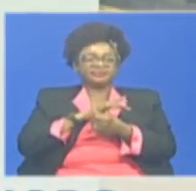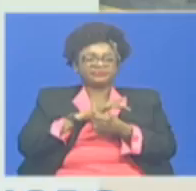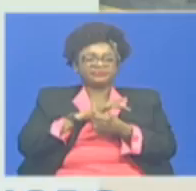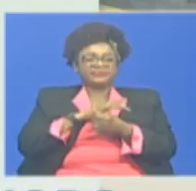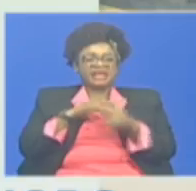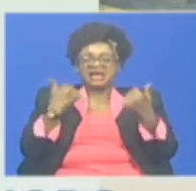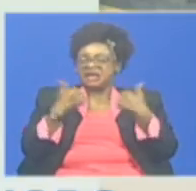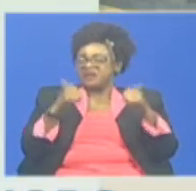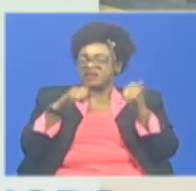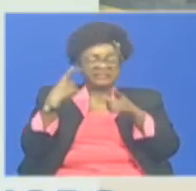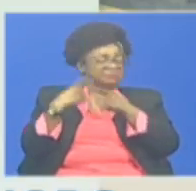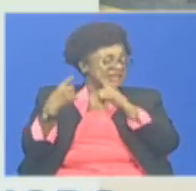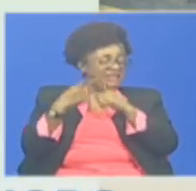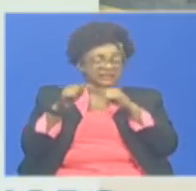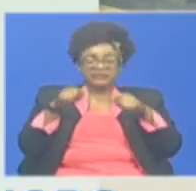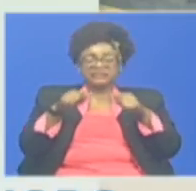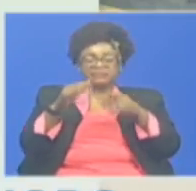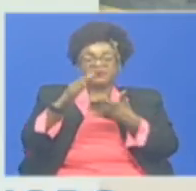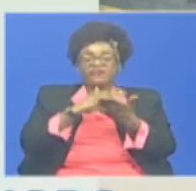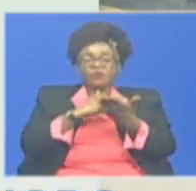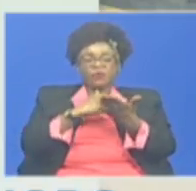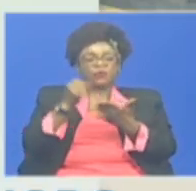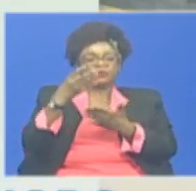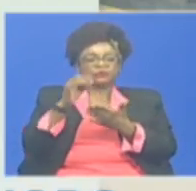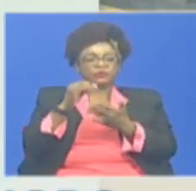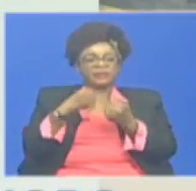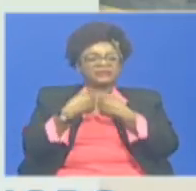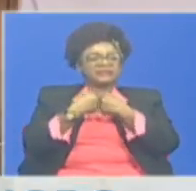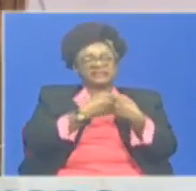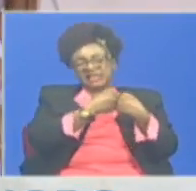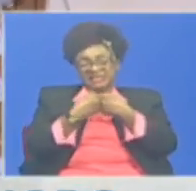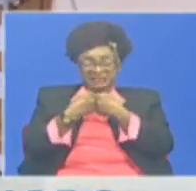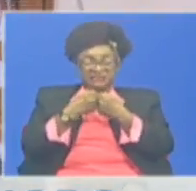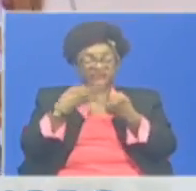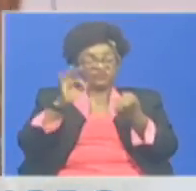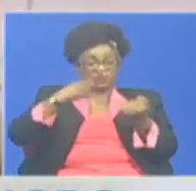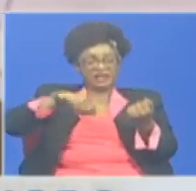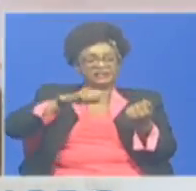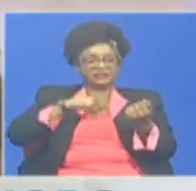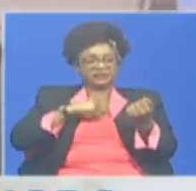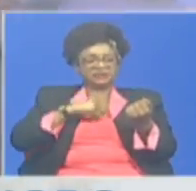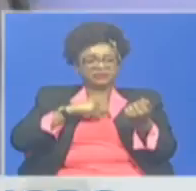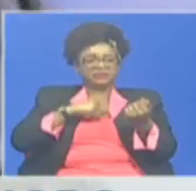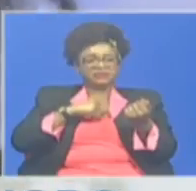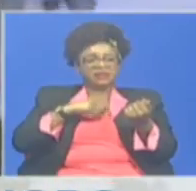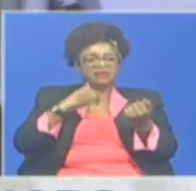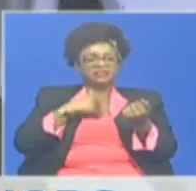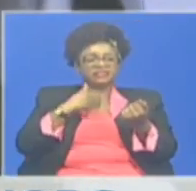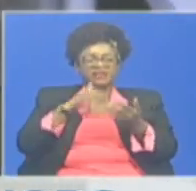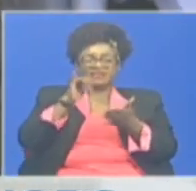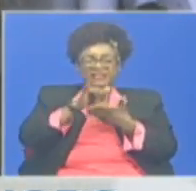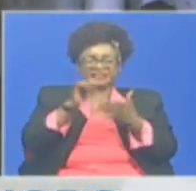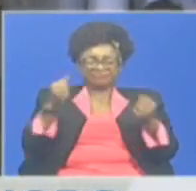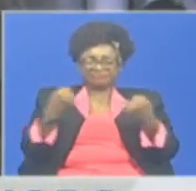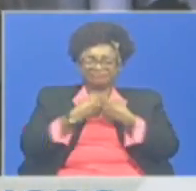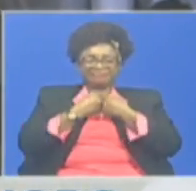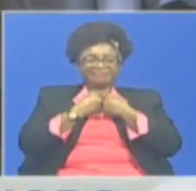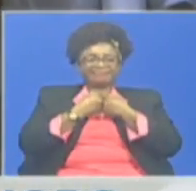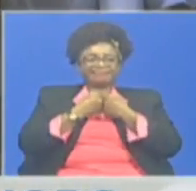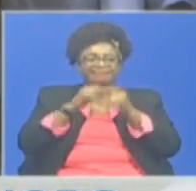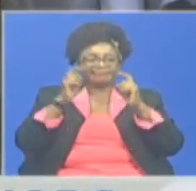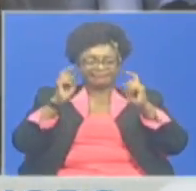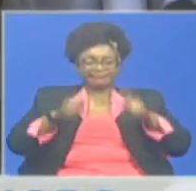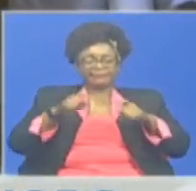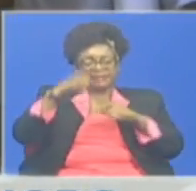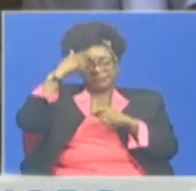experienced this before, so obviously there's a challenge on our side. She faces her fears head on. She has to, because her